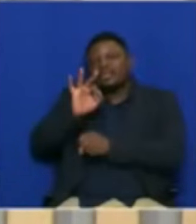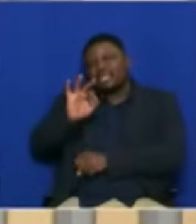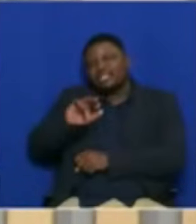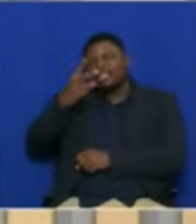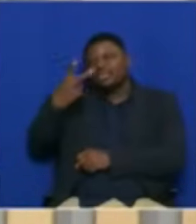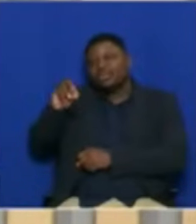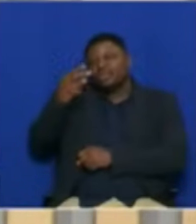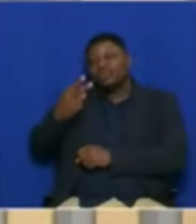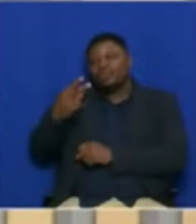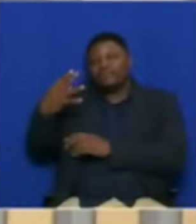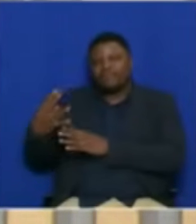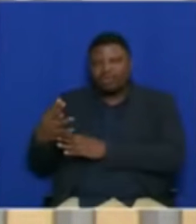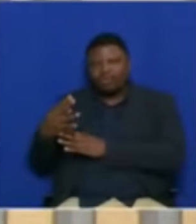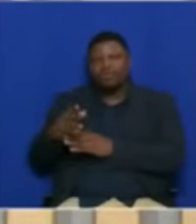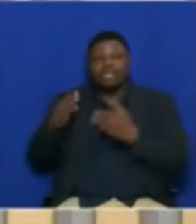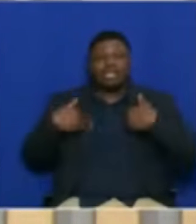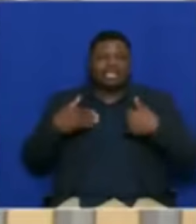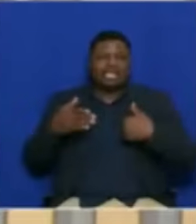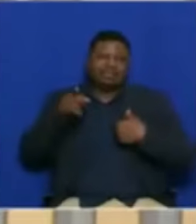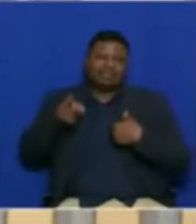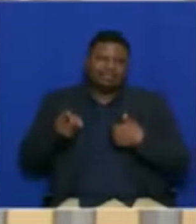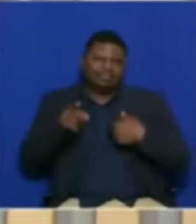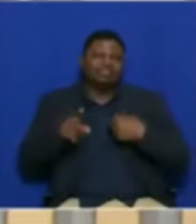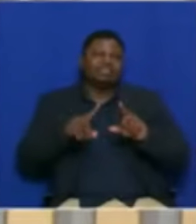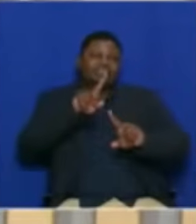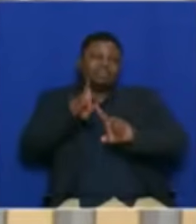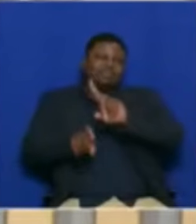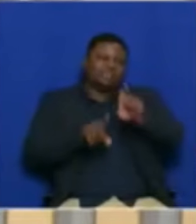2024. Yes, I think my question is simpler.